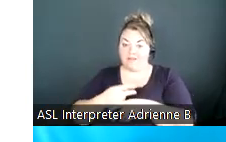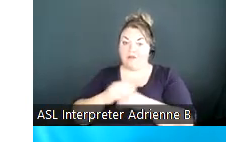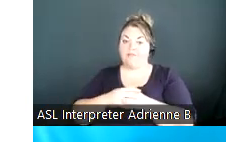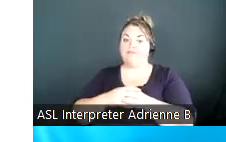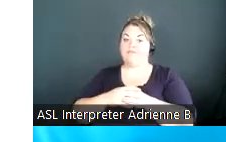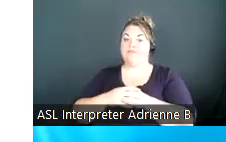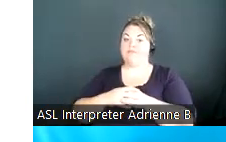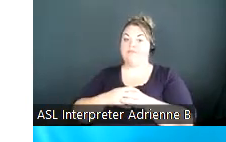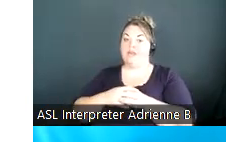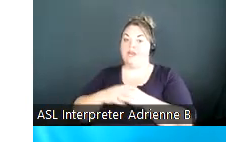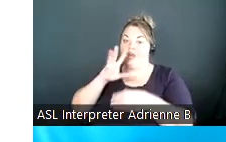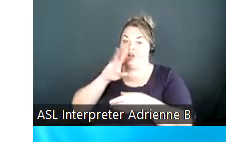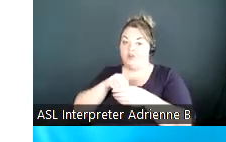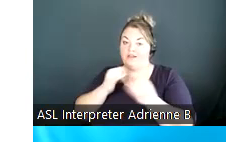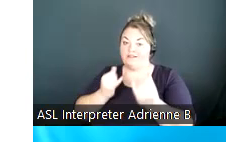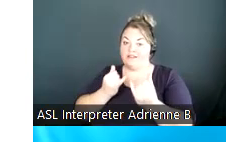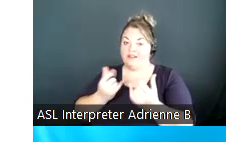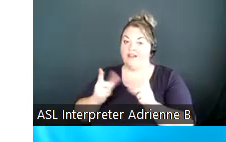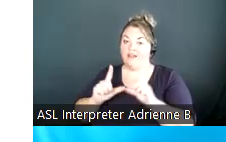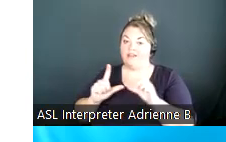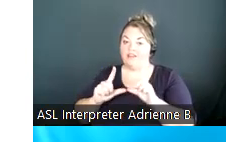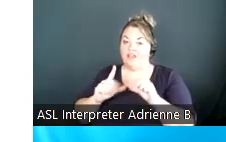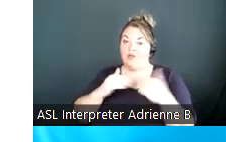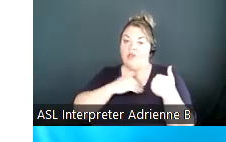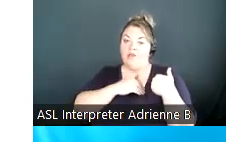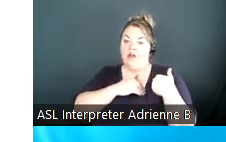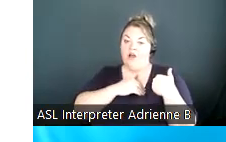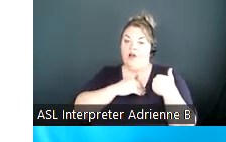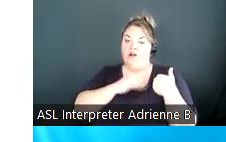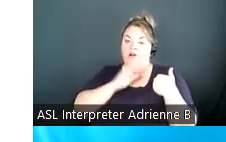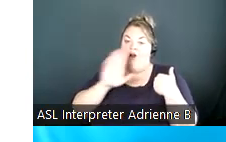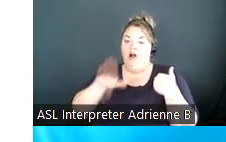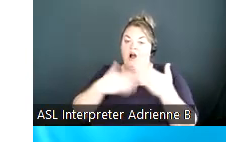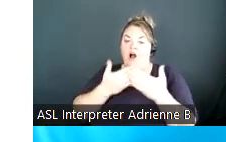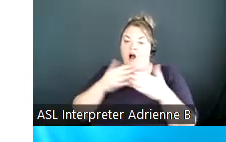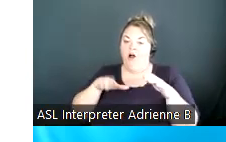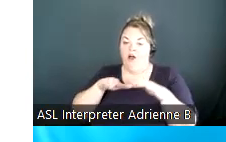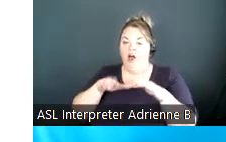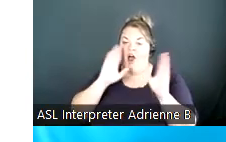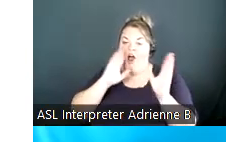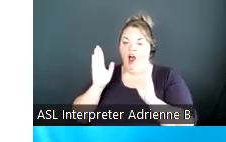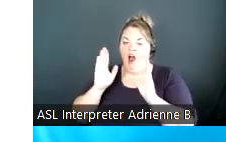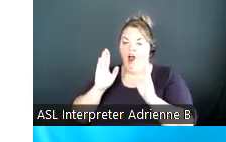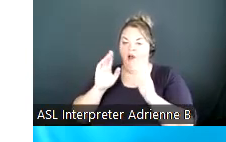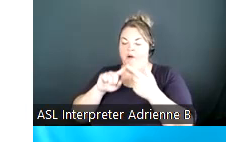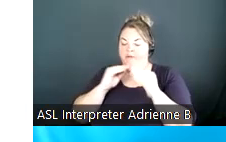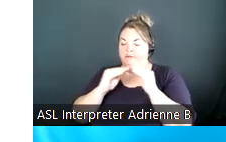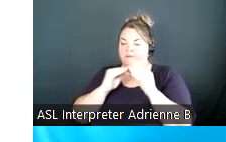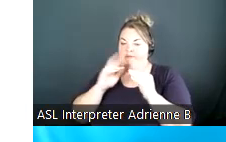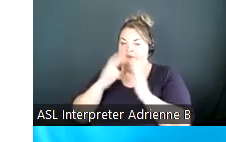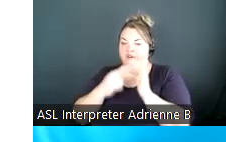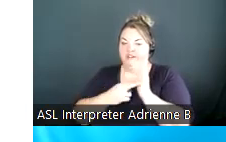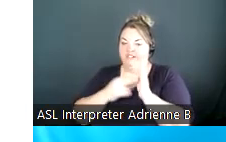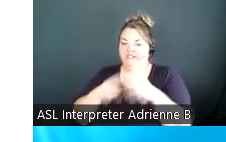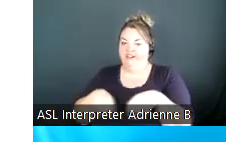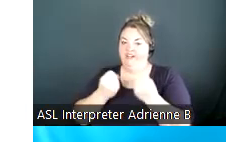It includes that the existing licensee, the existing BHE, is responsible for plans of action to correct rule violations before